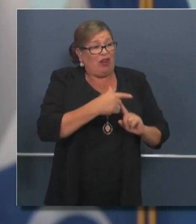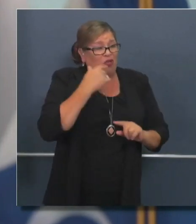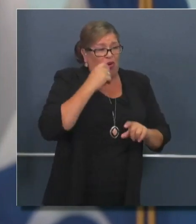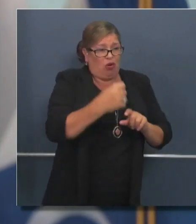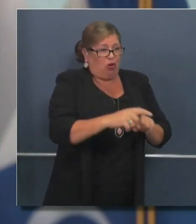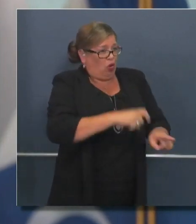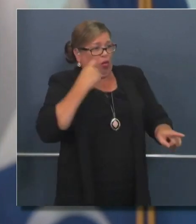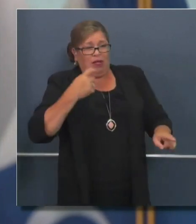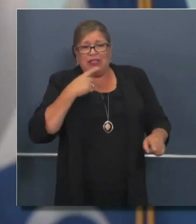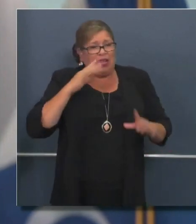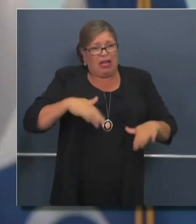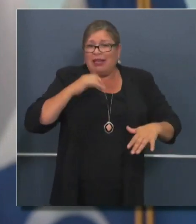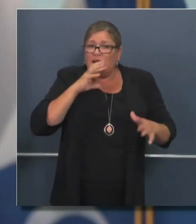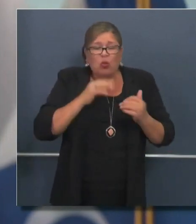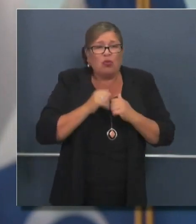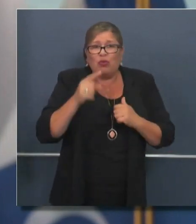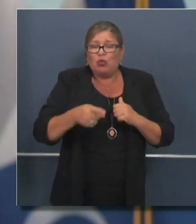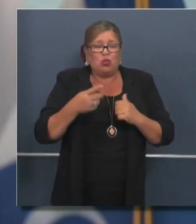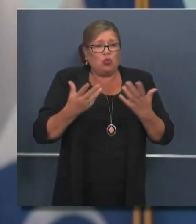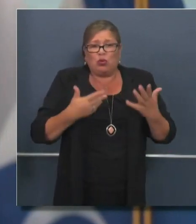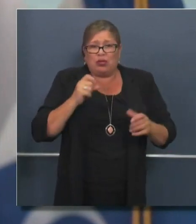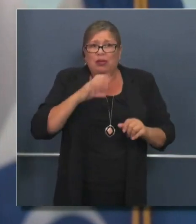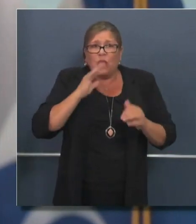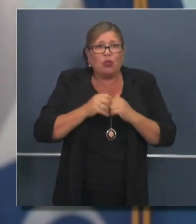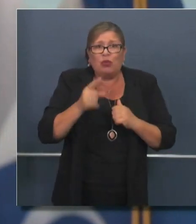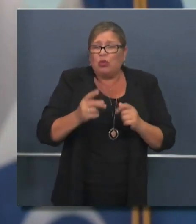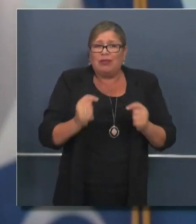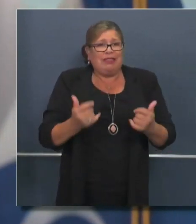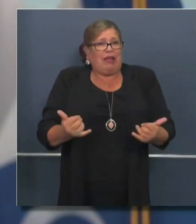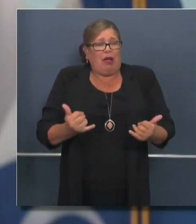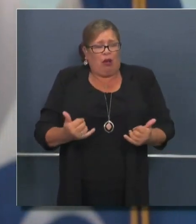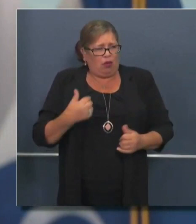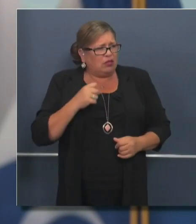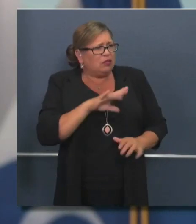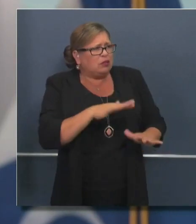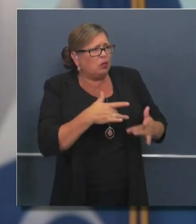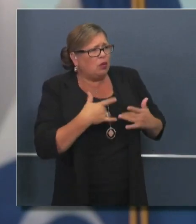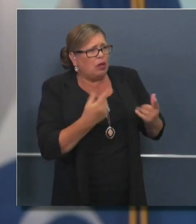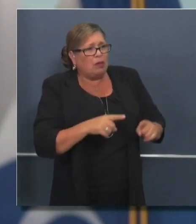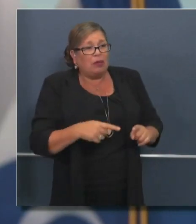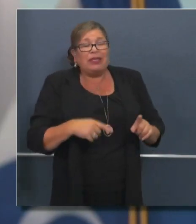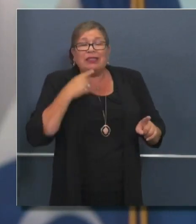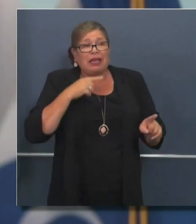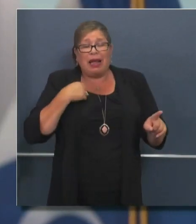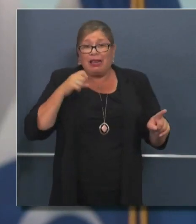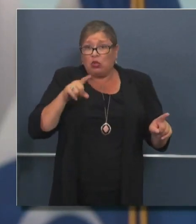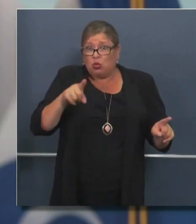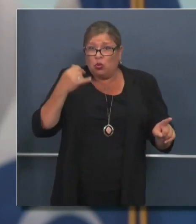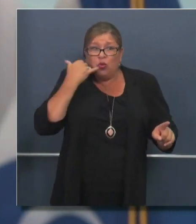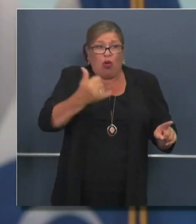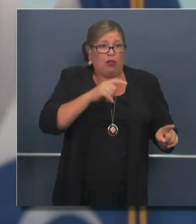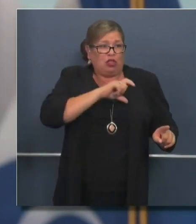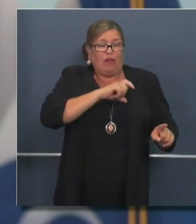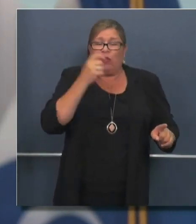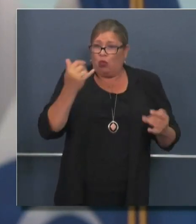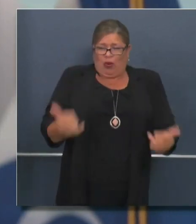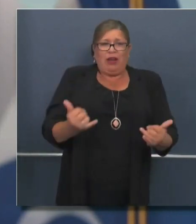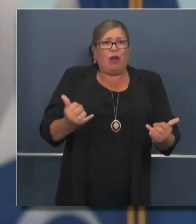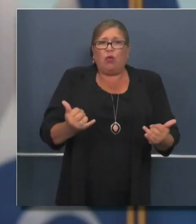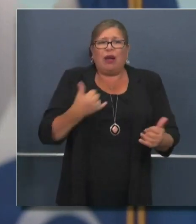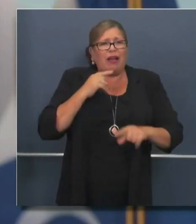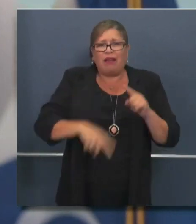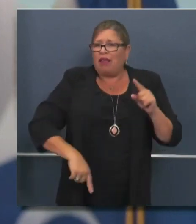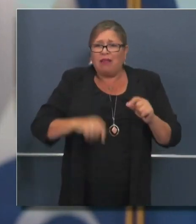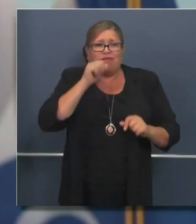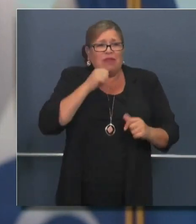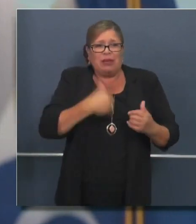phone saying, need to talk to you, need to talk to you. And I said, what's the problem? He goes, I need you to call the sheriff right away. I can't take it anymore. And